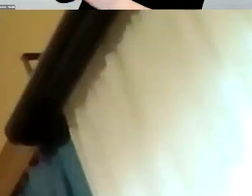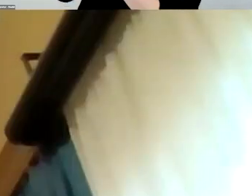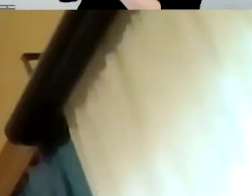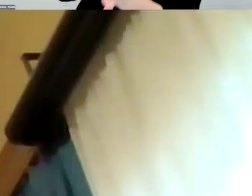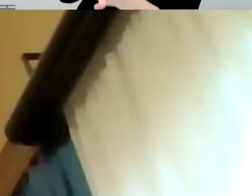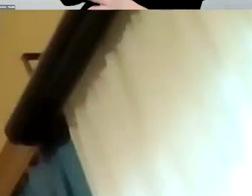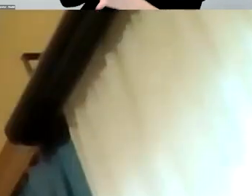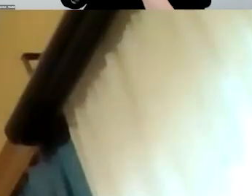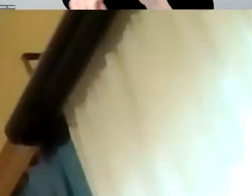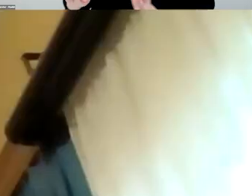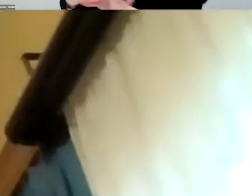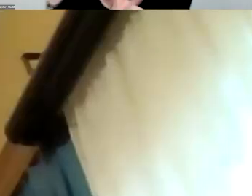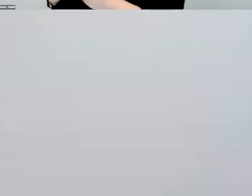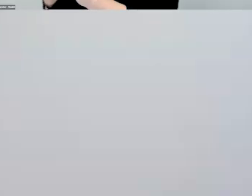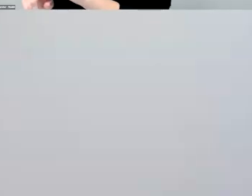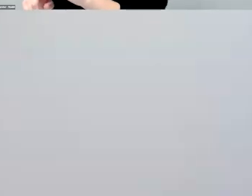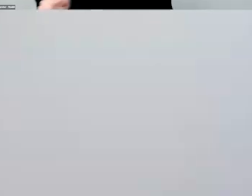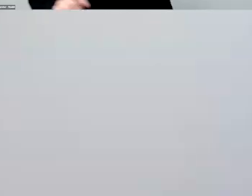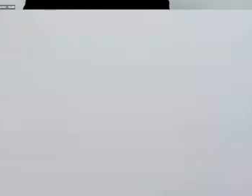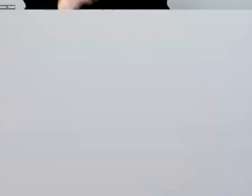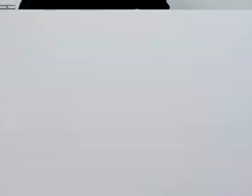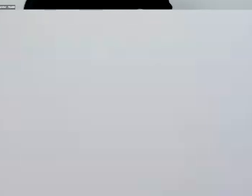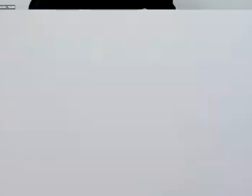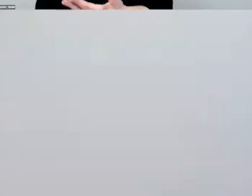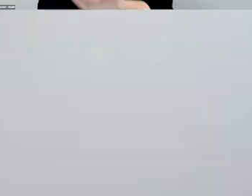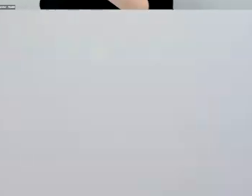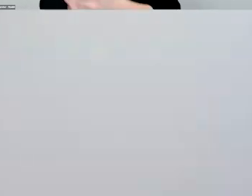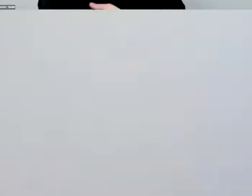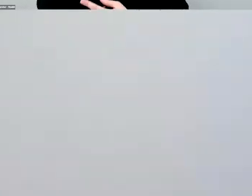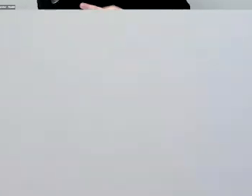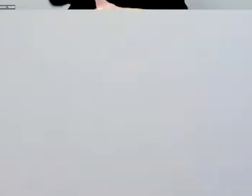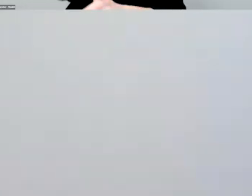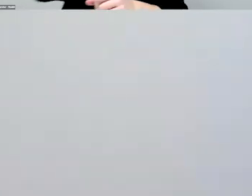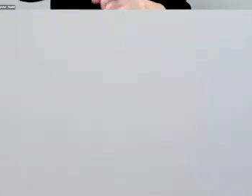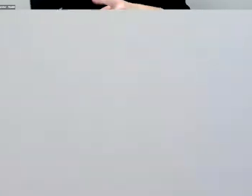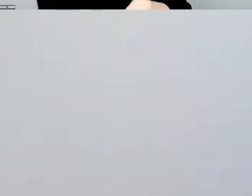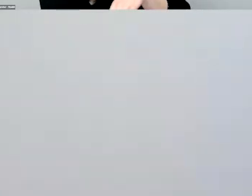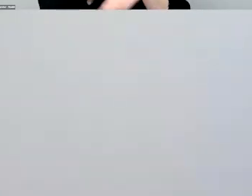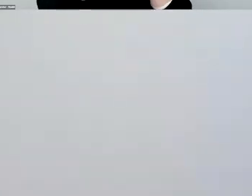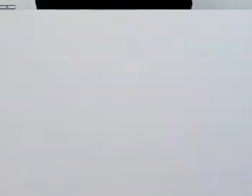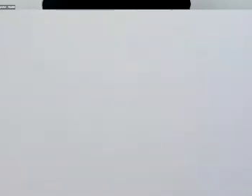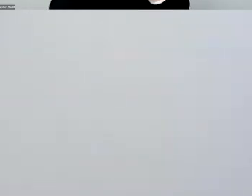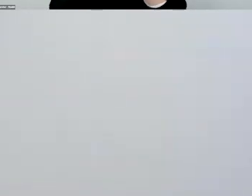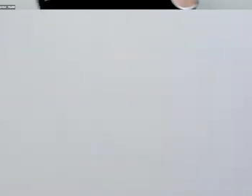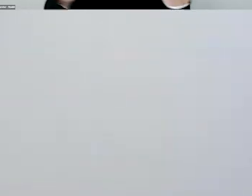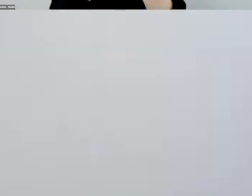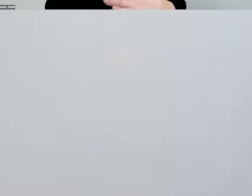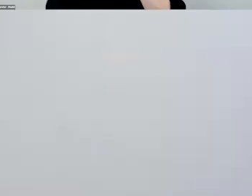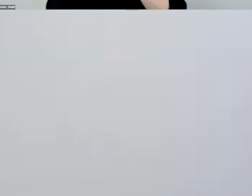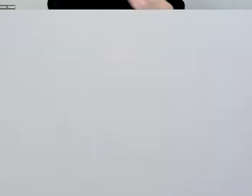not do? I think definitely from what we've seen in the qualitative fieldwork, we spoke to a number of support workers